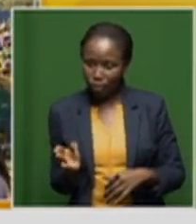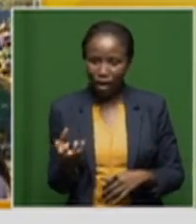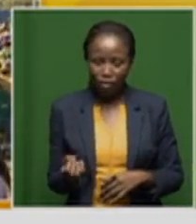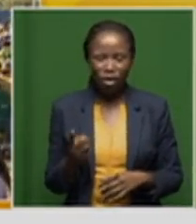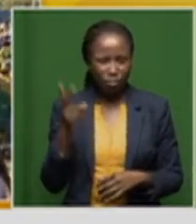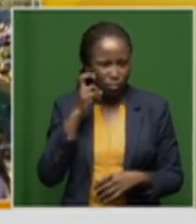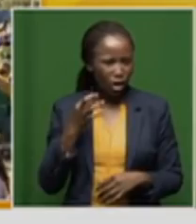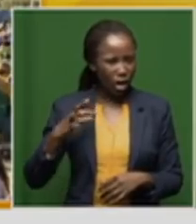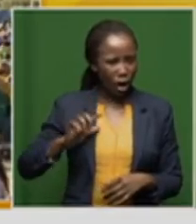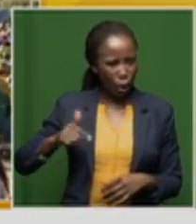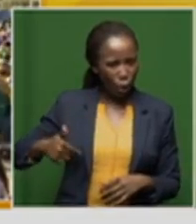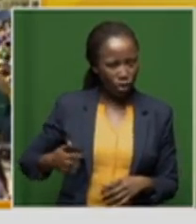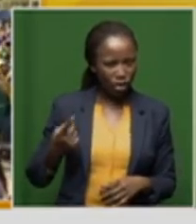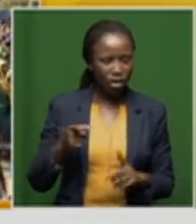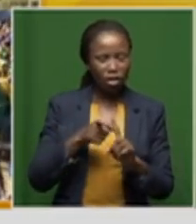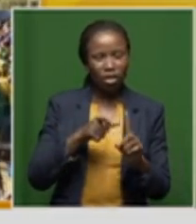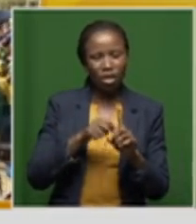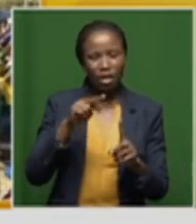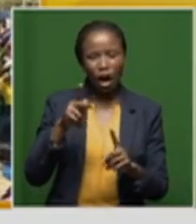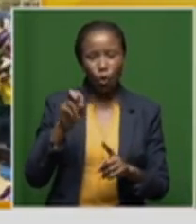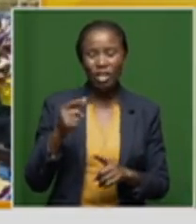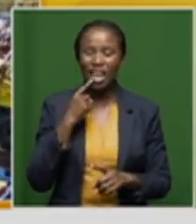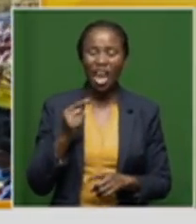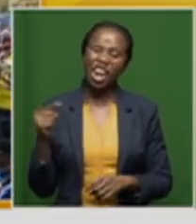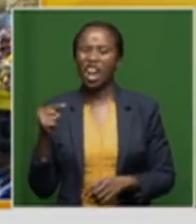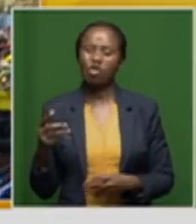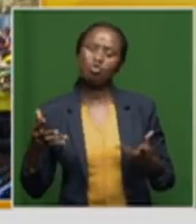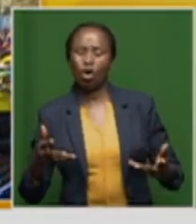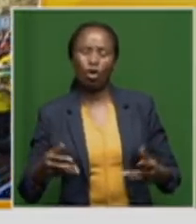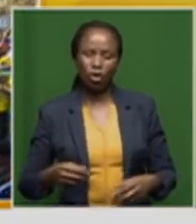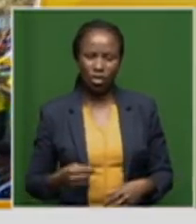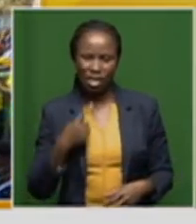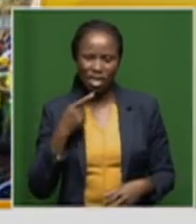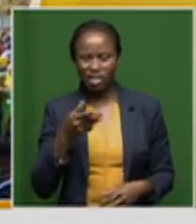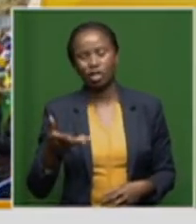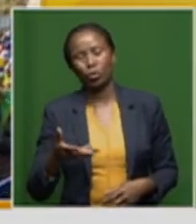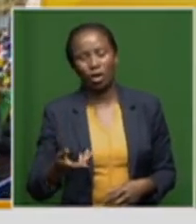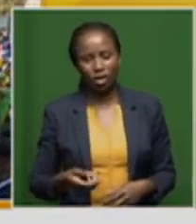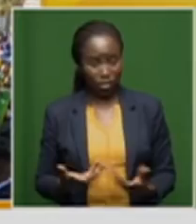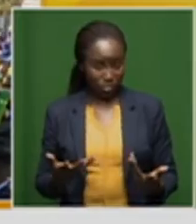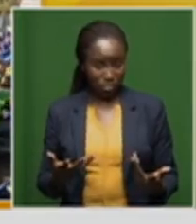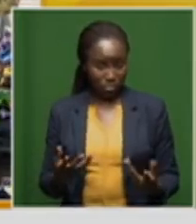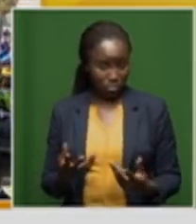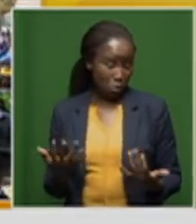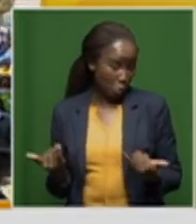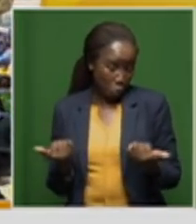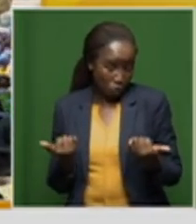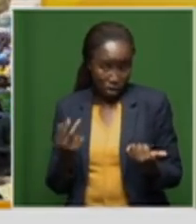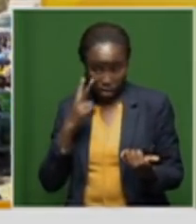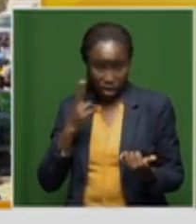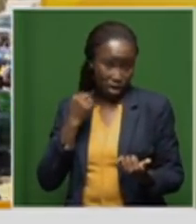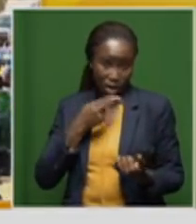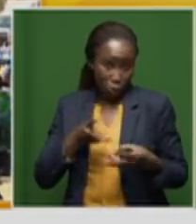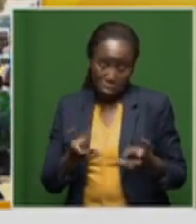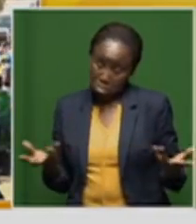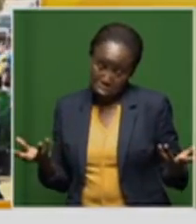one of the ladies remark Nangulo, but not in a meaning here's this one. But obviously that expression, not in a nice way,